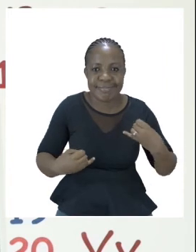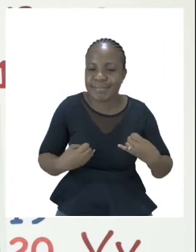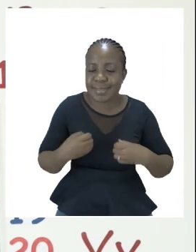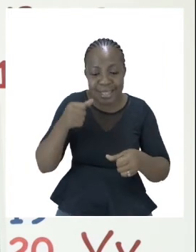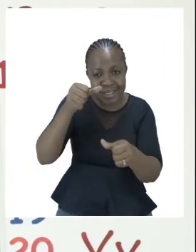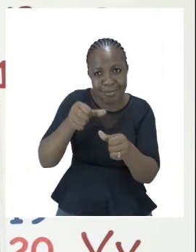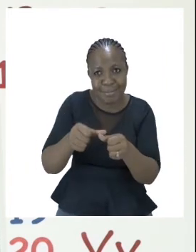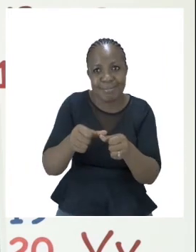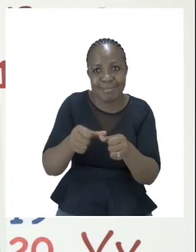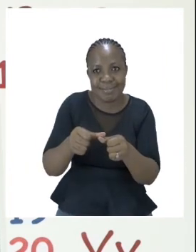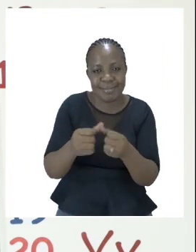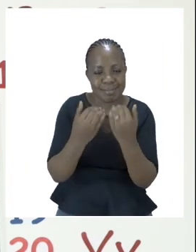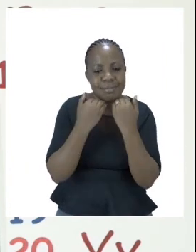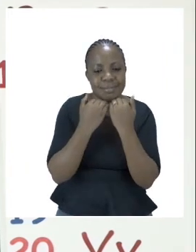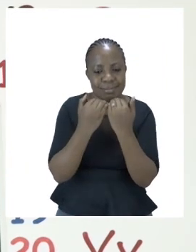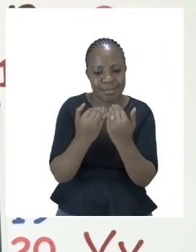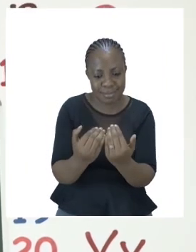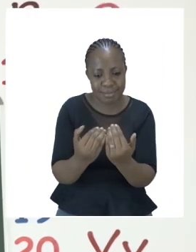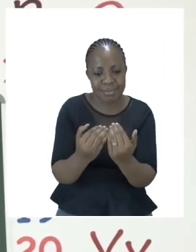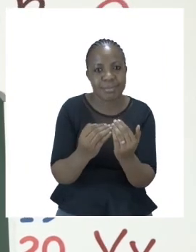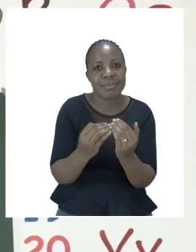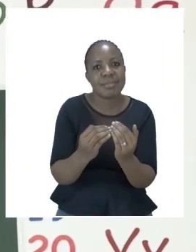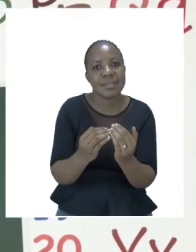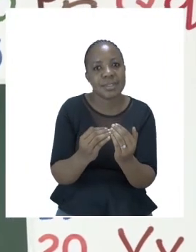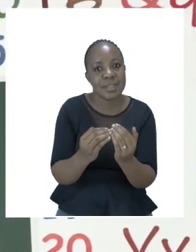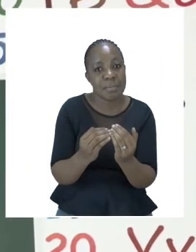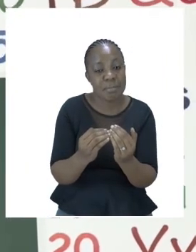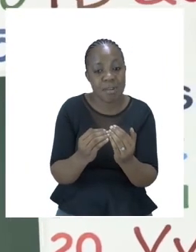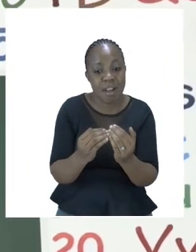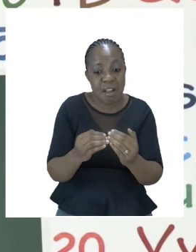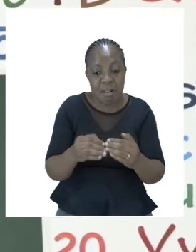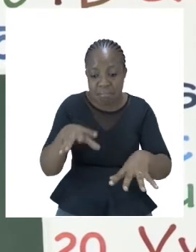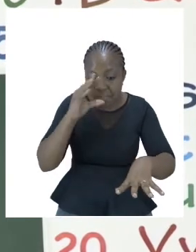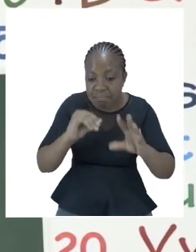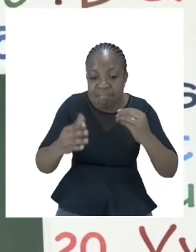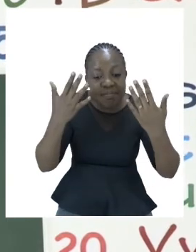to also sanitize at the end of every lesson.